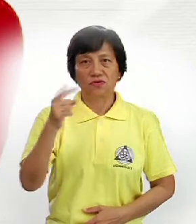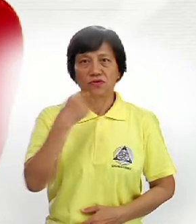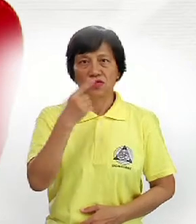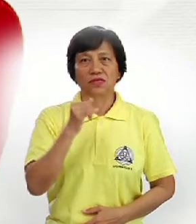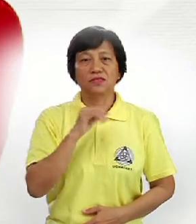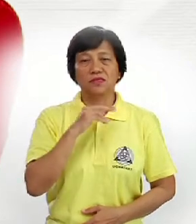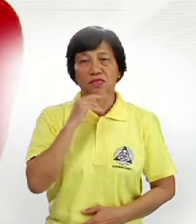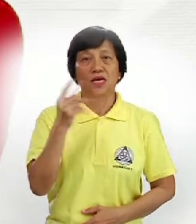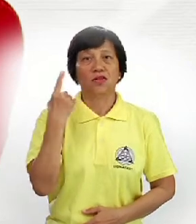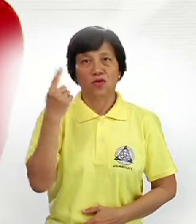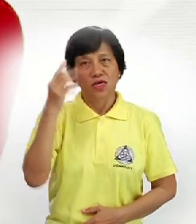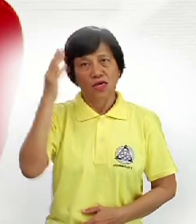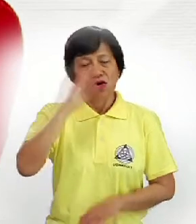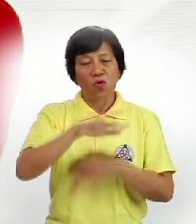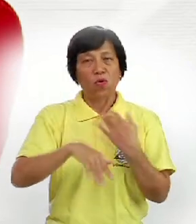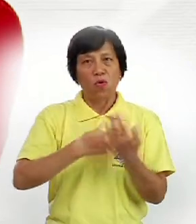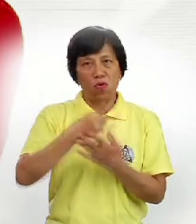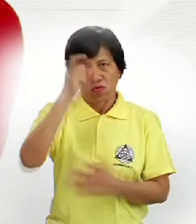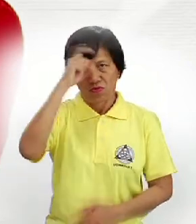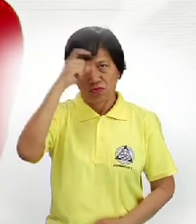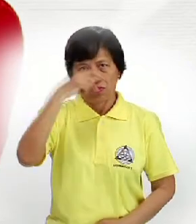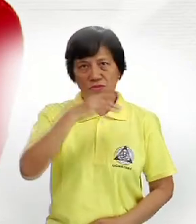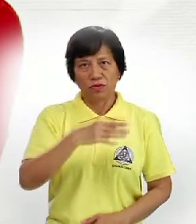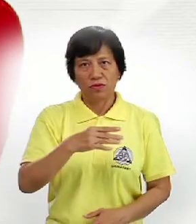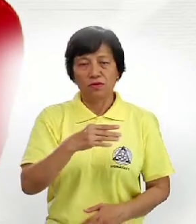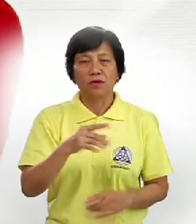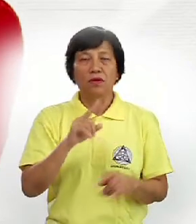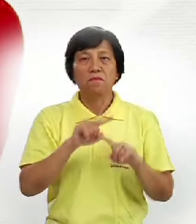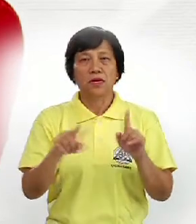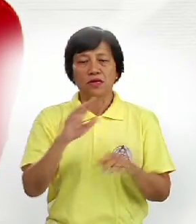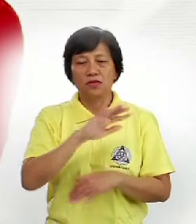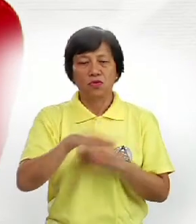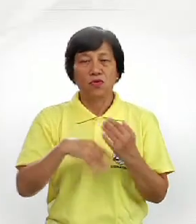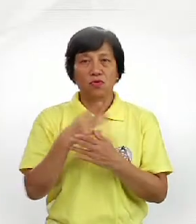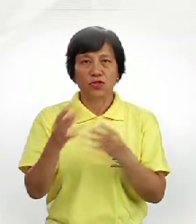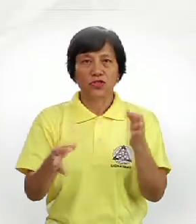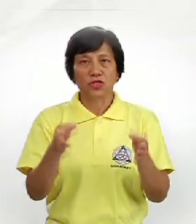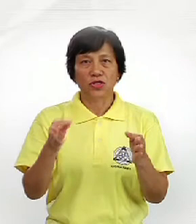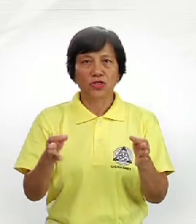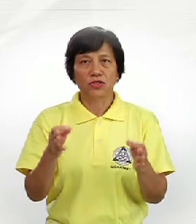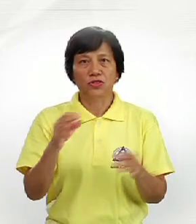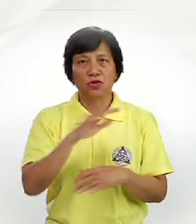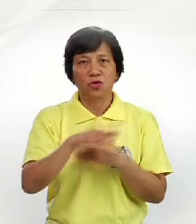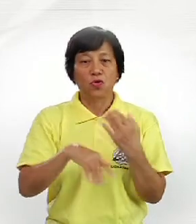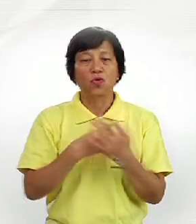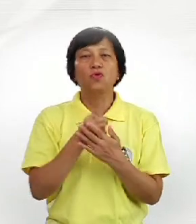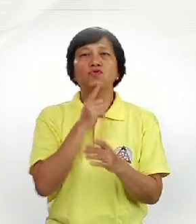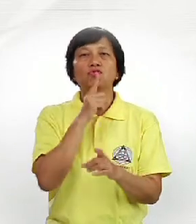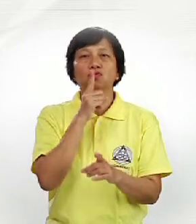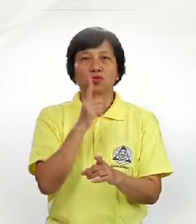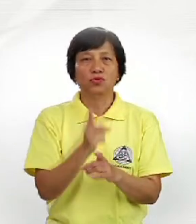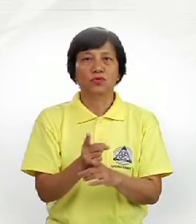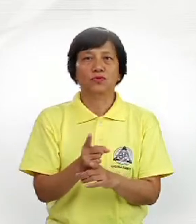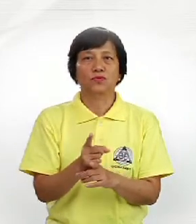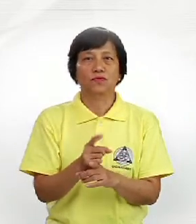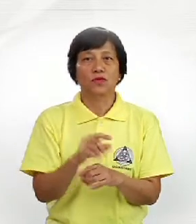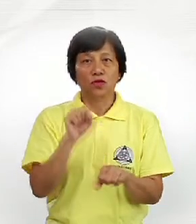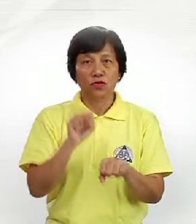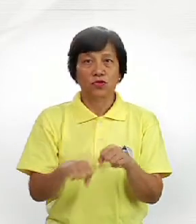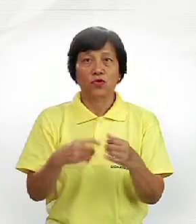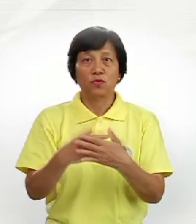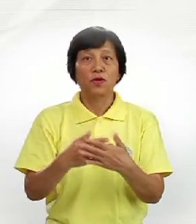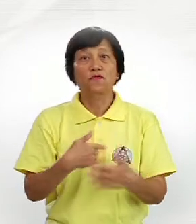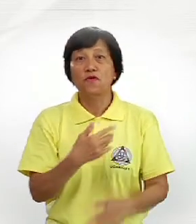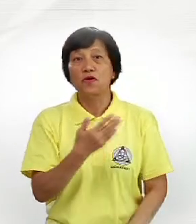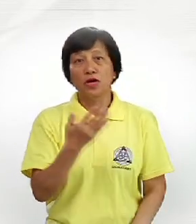all-knowing, but is all just, all true. So, before Him, I